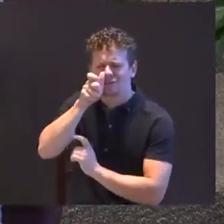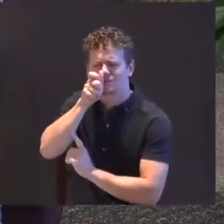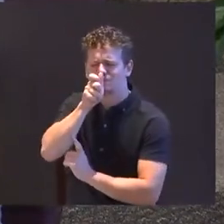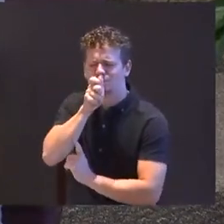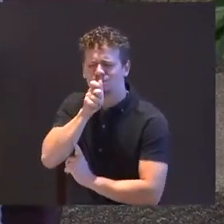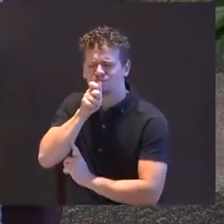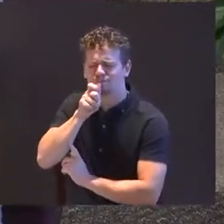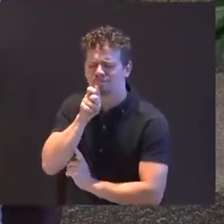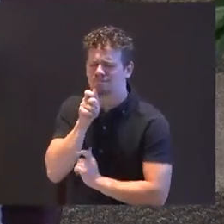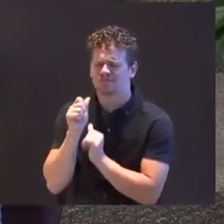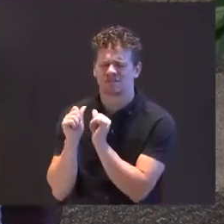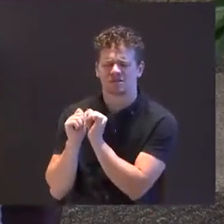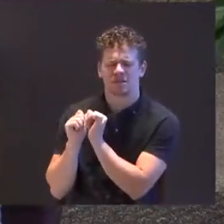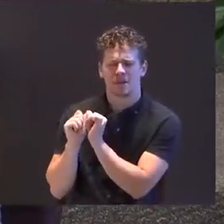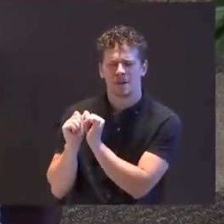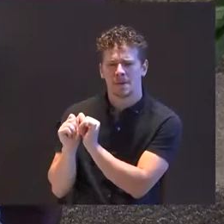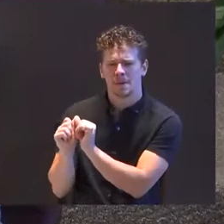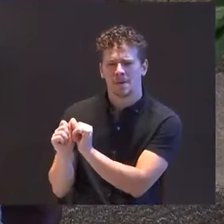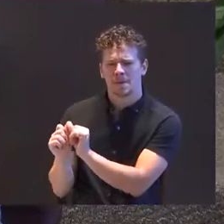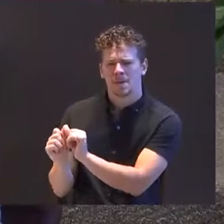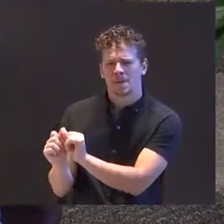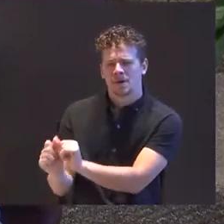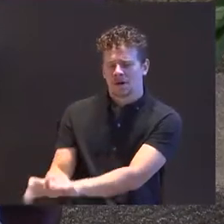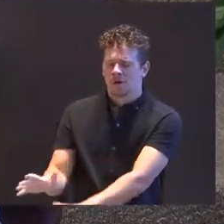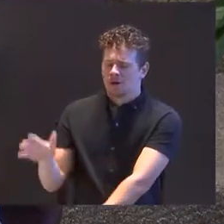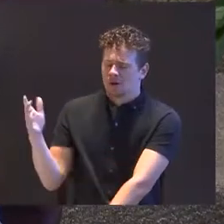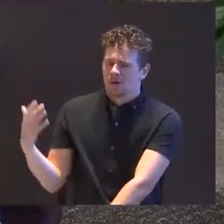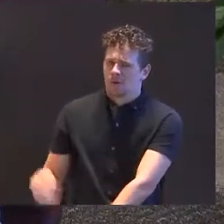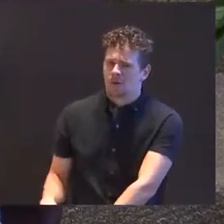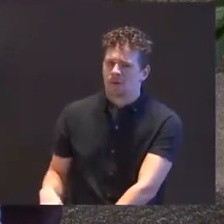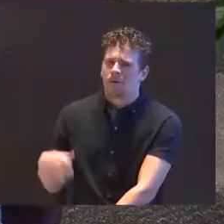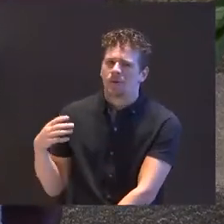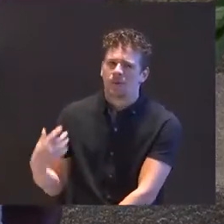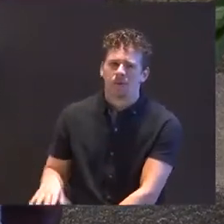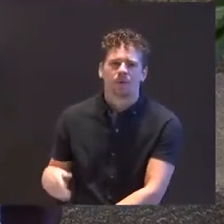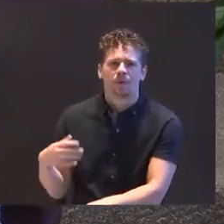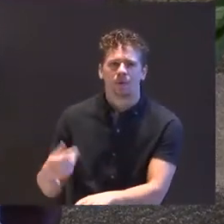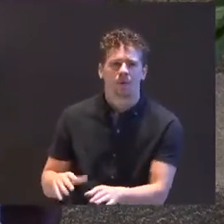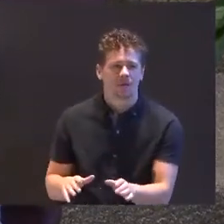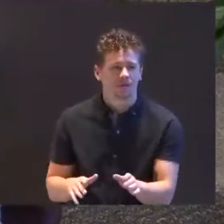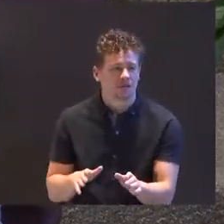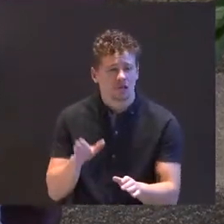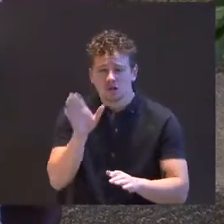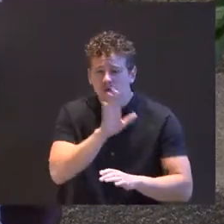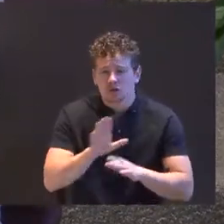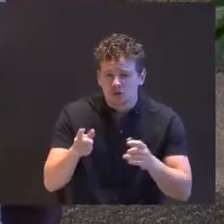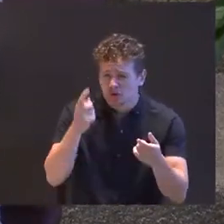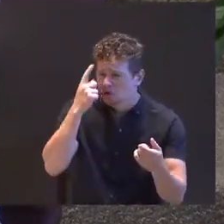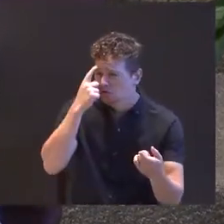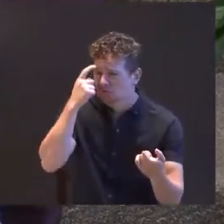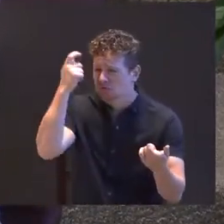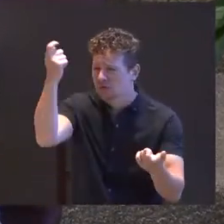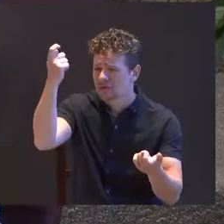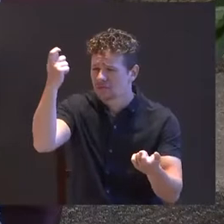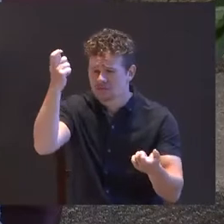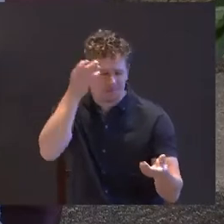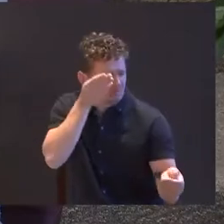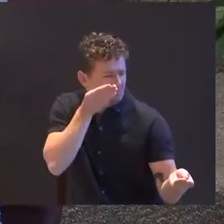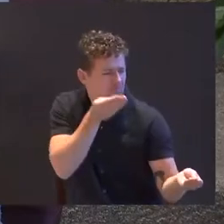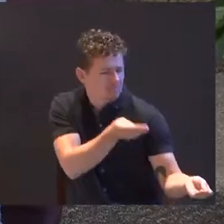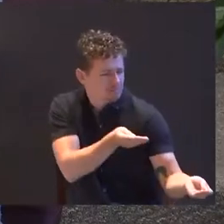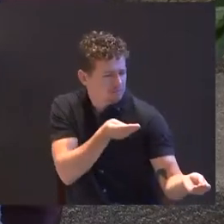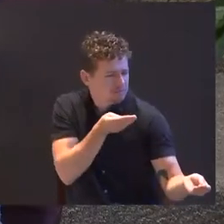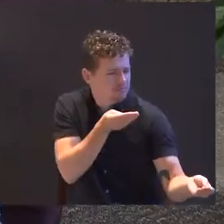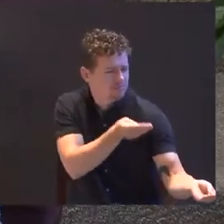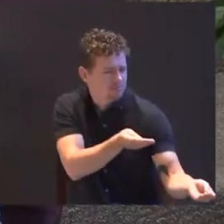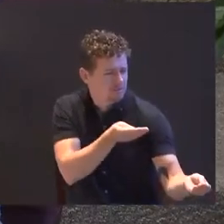go by, and feed them on your dreams, the